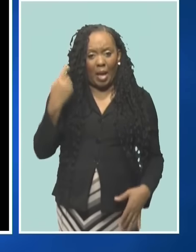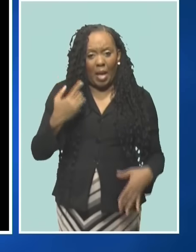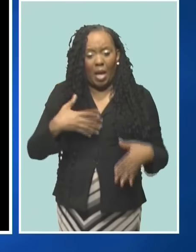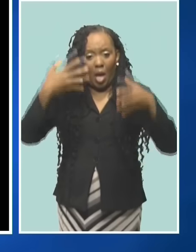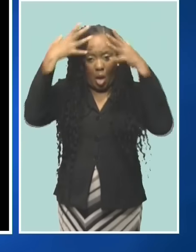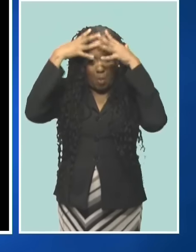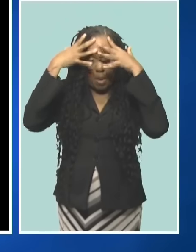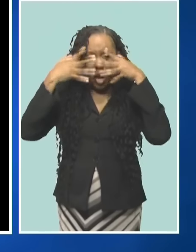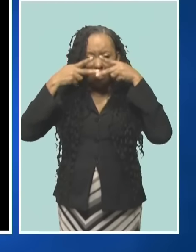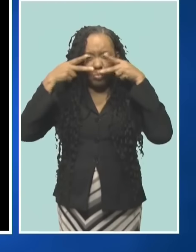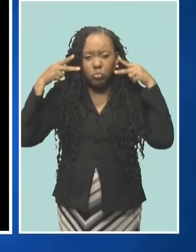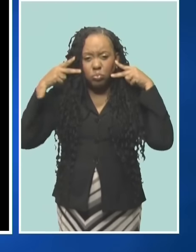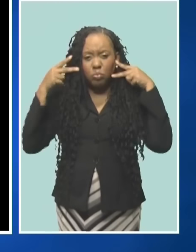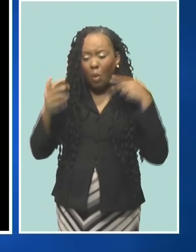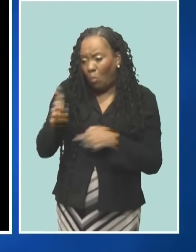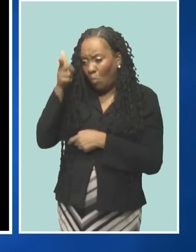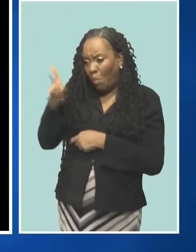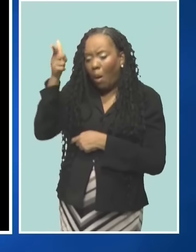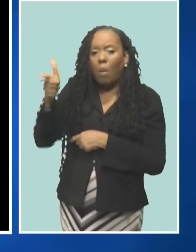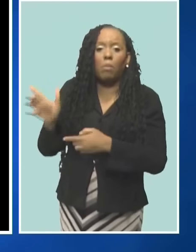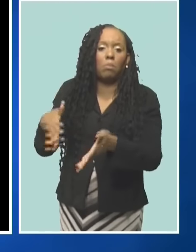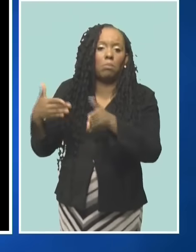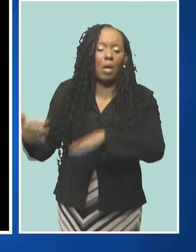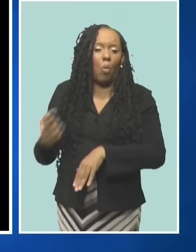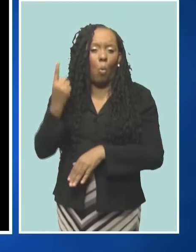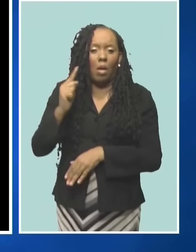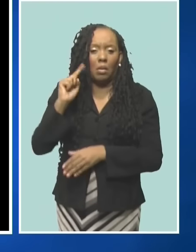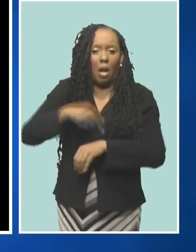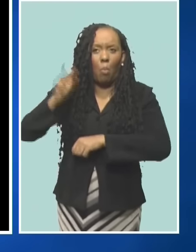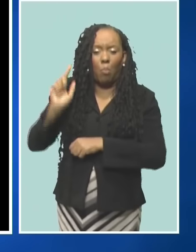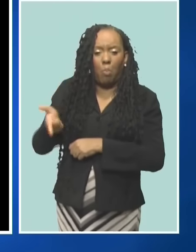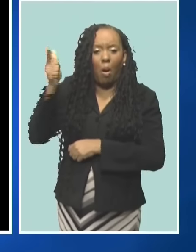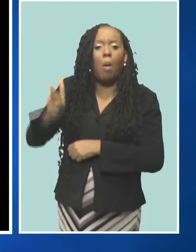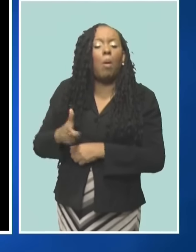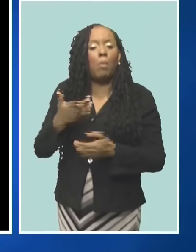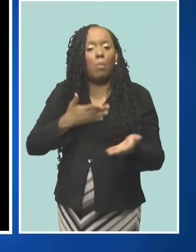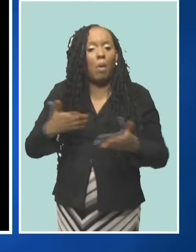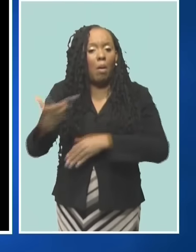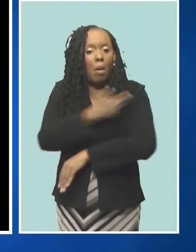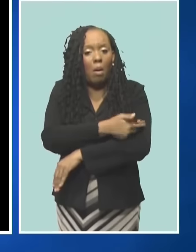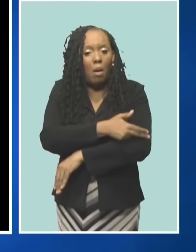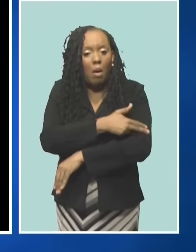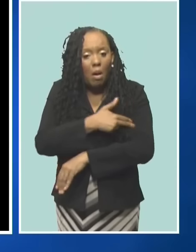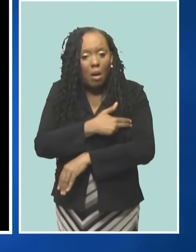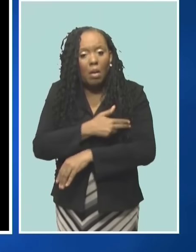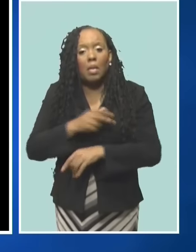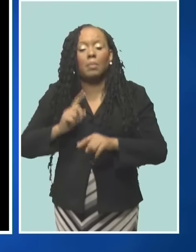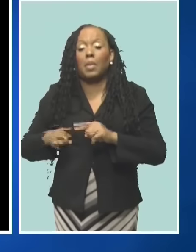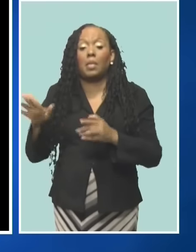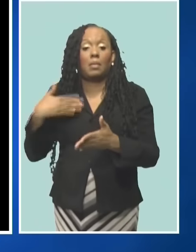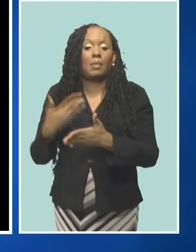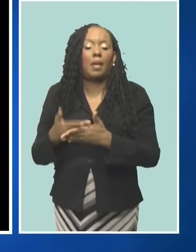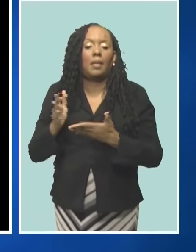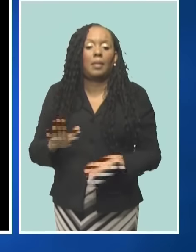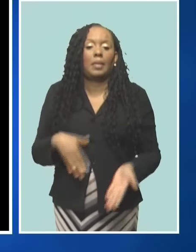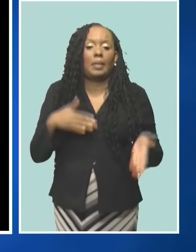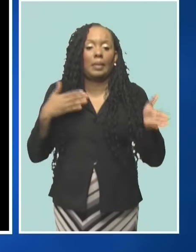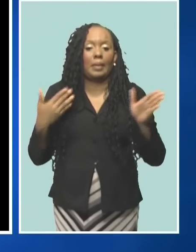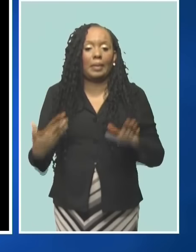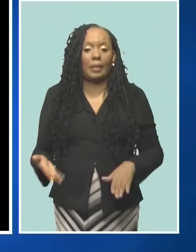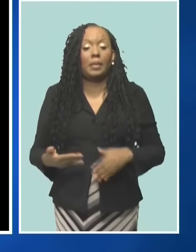wearing a mask fired one shot, hitting him. Waif was transported to the Queen Elizabeth Hospital by private motorcar, where